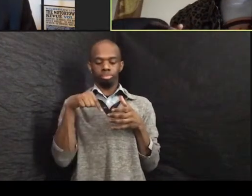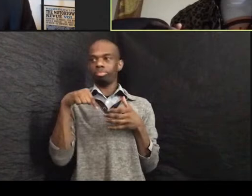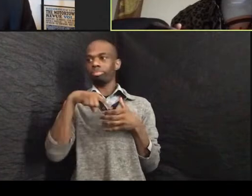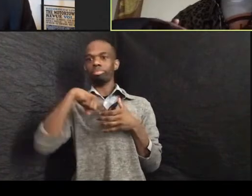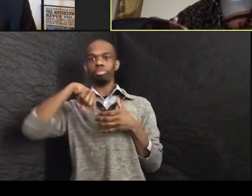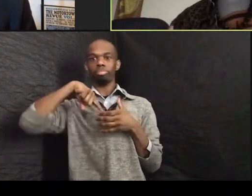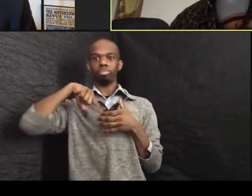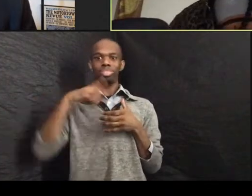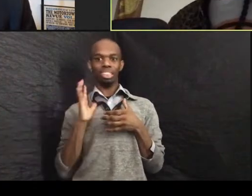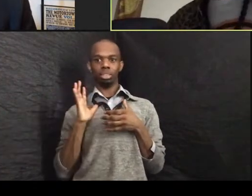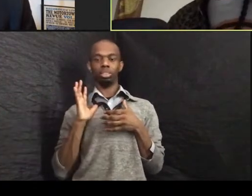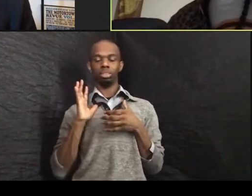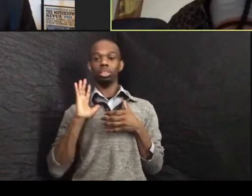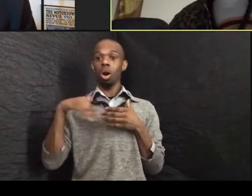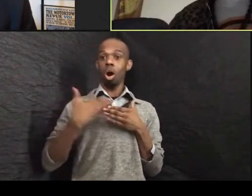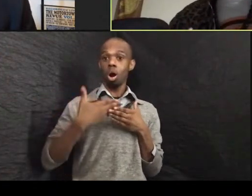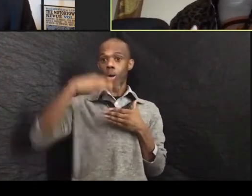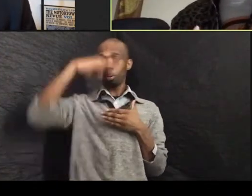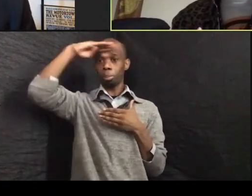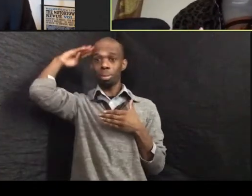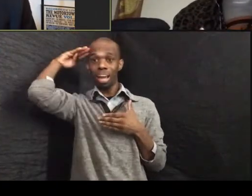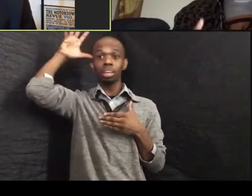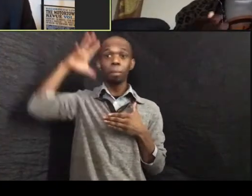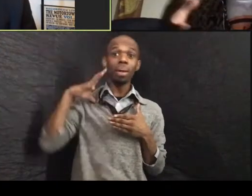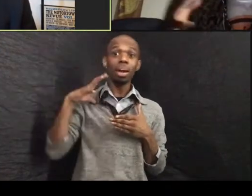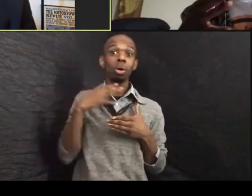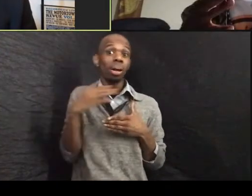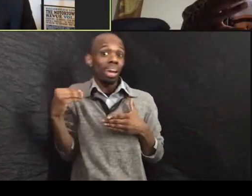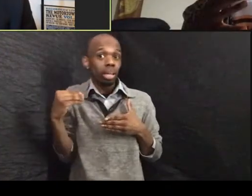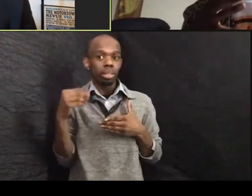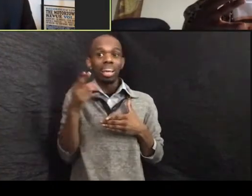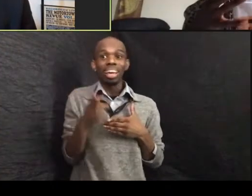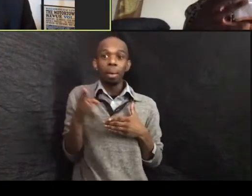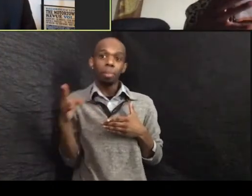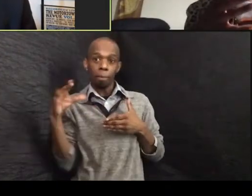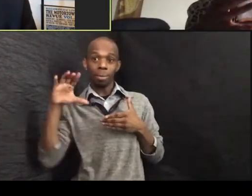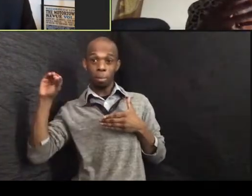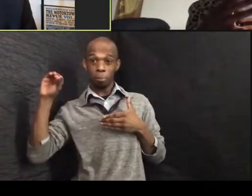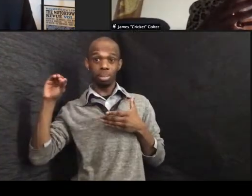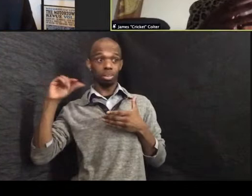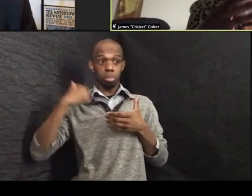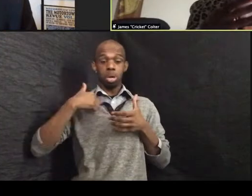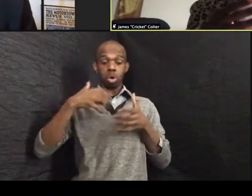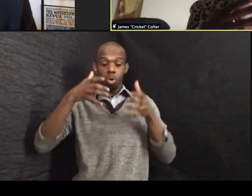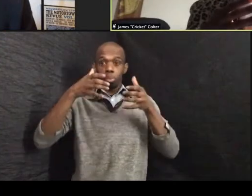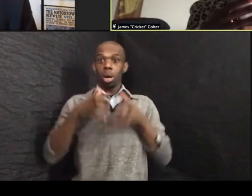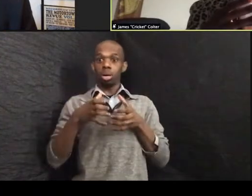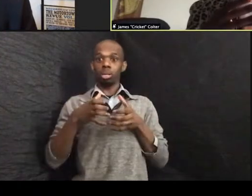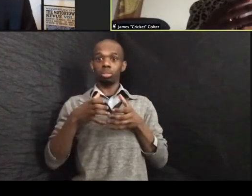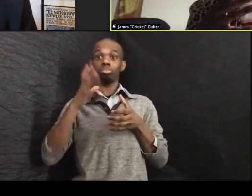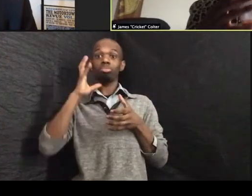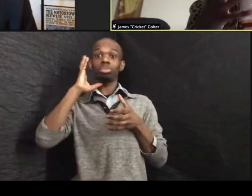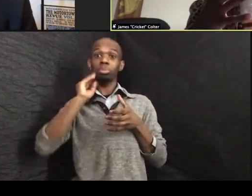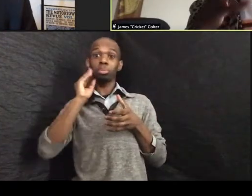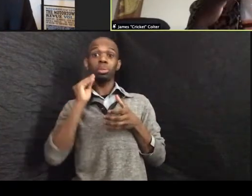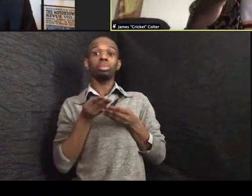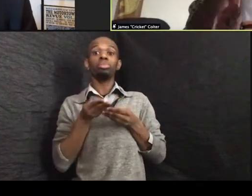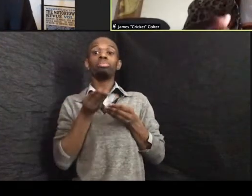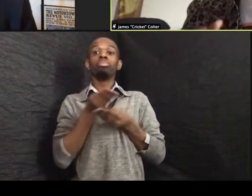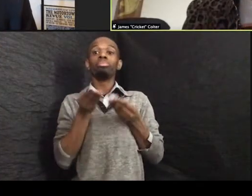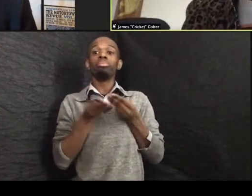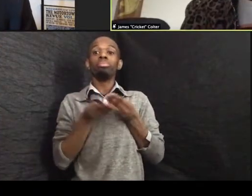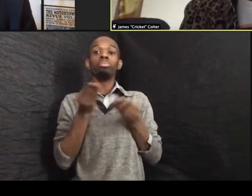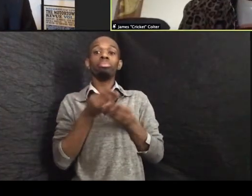male and hip hop company. Yeah. I was insulated from a lot of the things that you had to go through, bro. So my hat is off